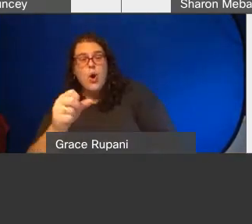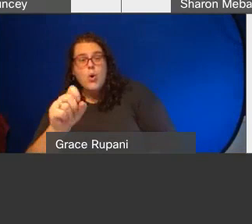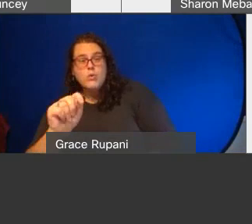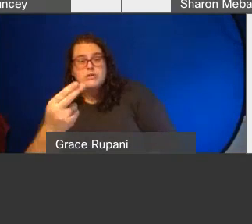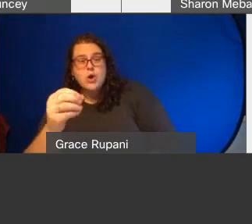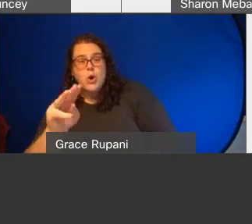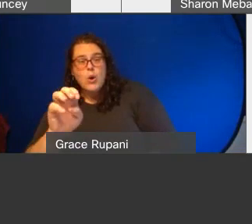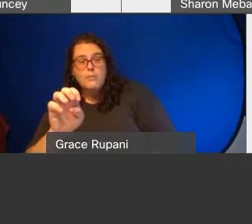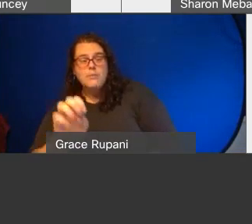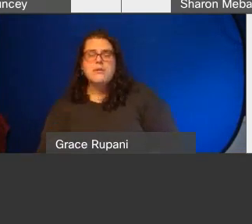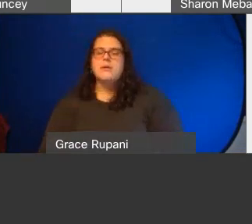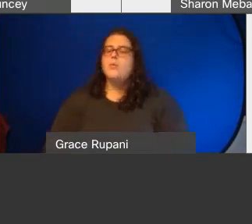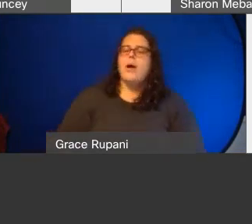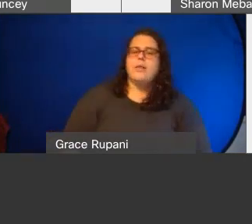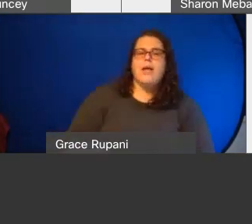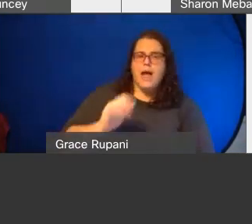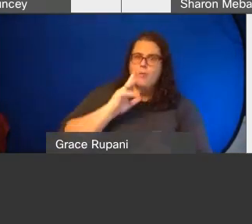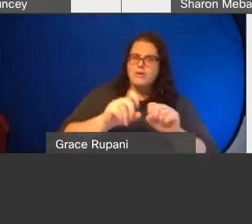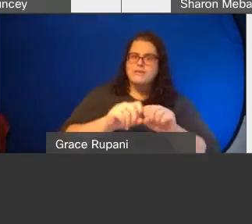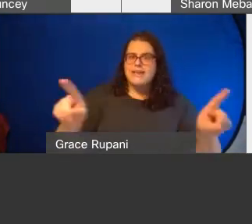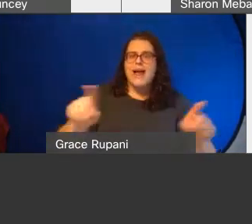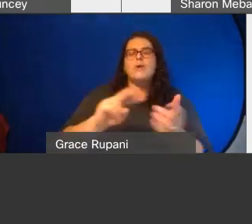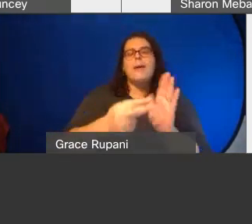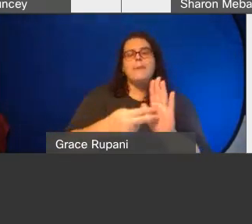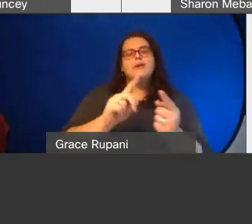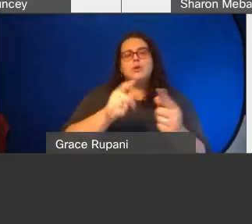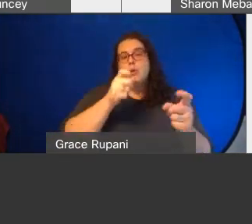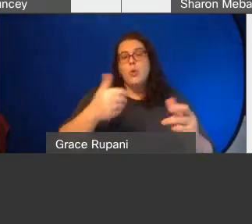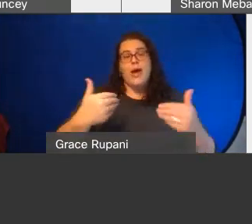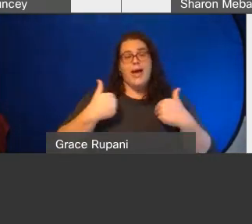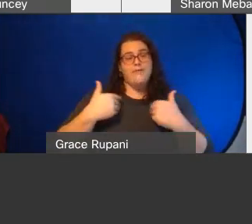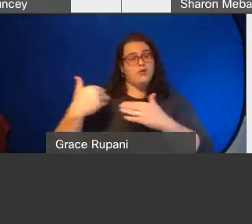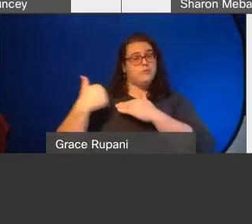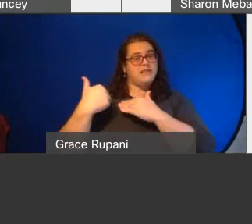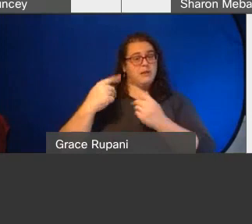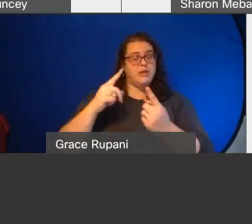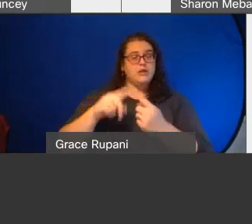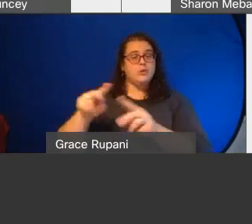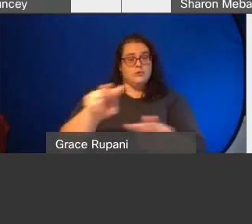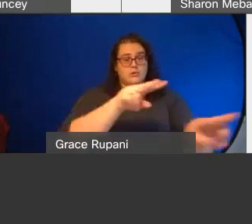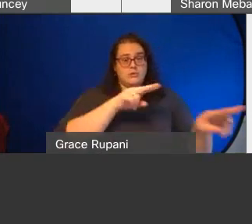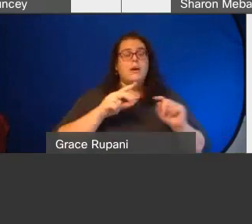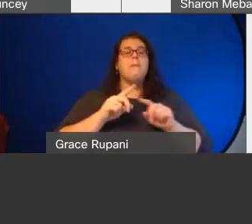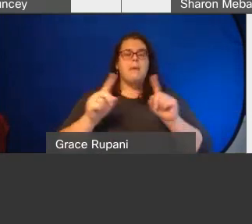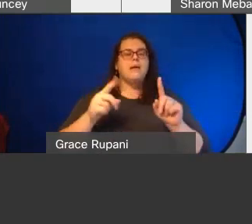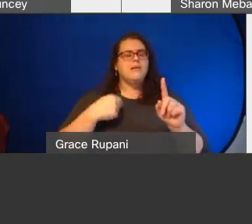it out to the ones I have that I have responsibility over, but it goes beyond just the licensees. It goes